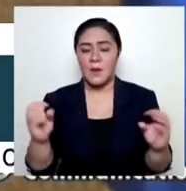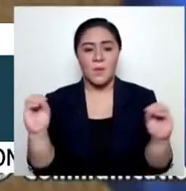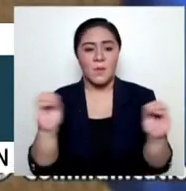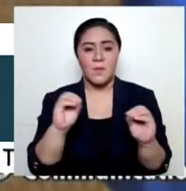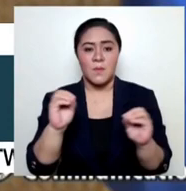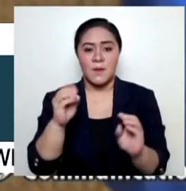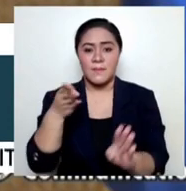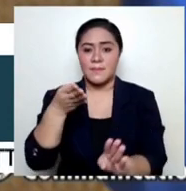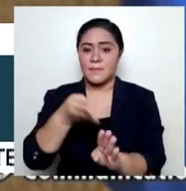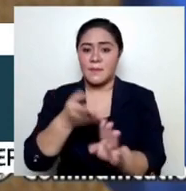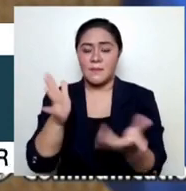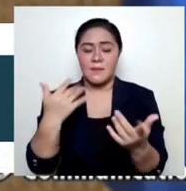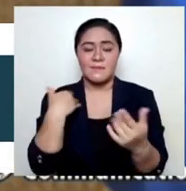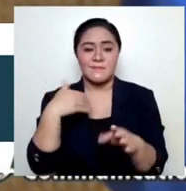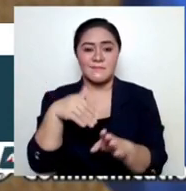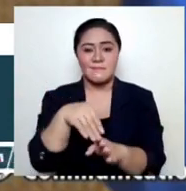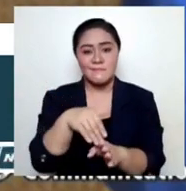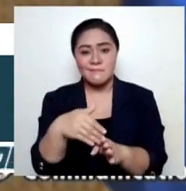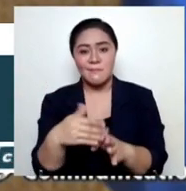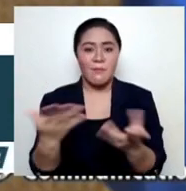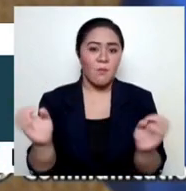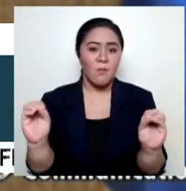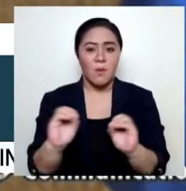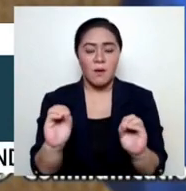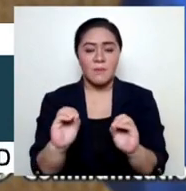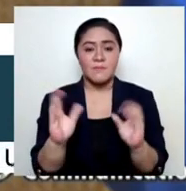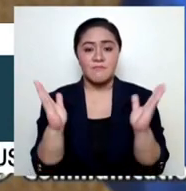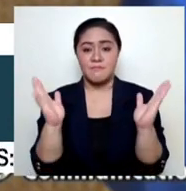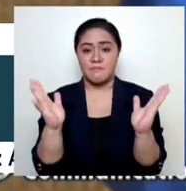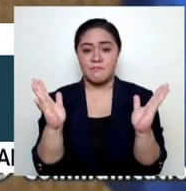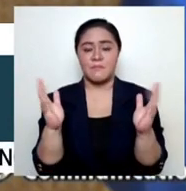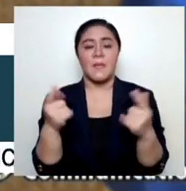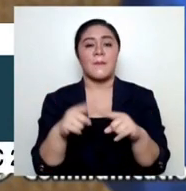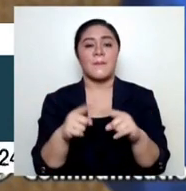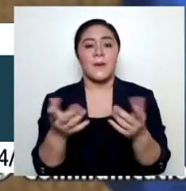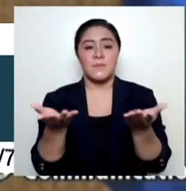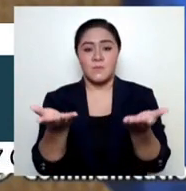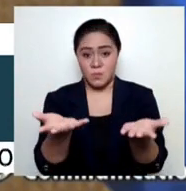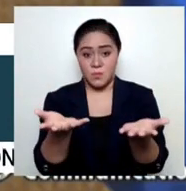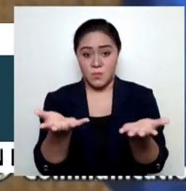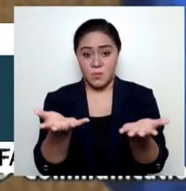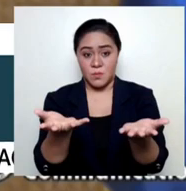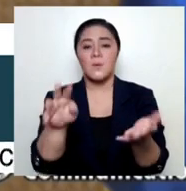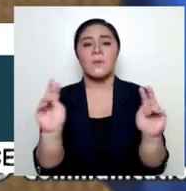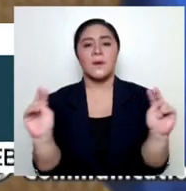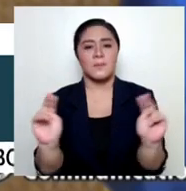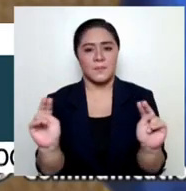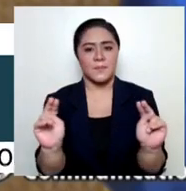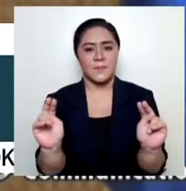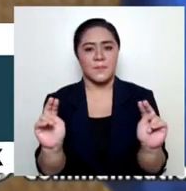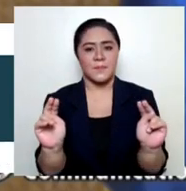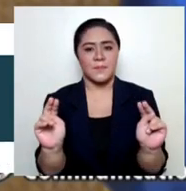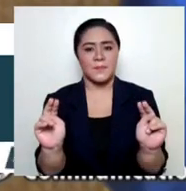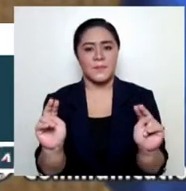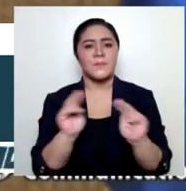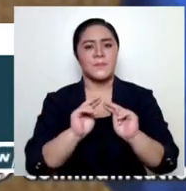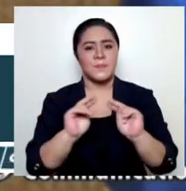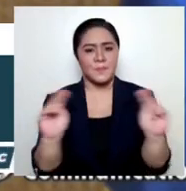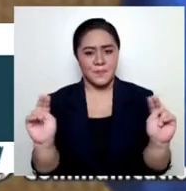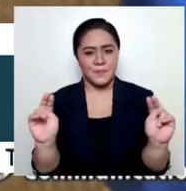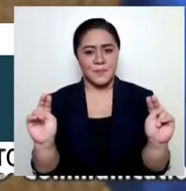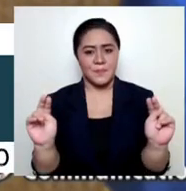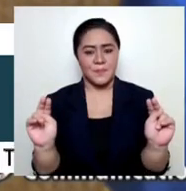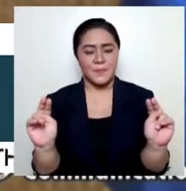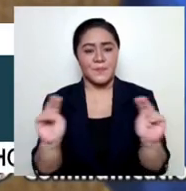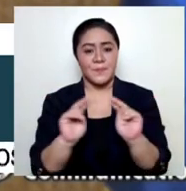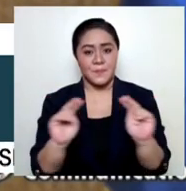Na sinabi ko, kung maari lang, kayo mag-remain neutral lang rin. Kung may kandidato ka, just keep it to yourself